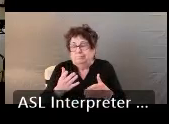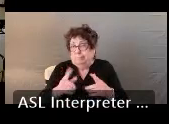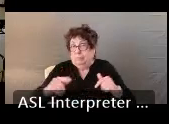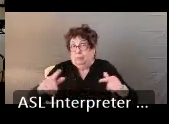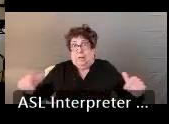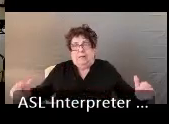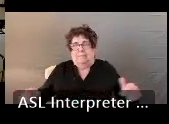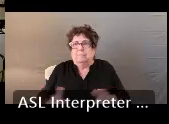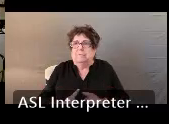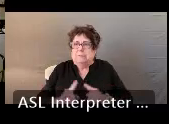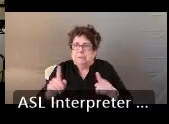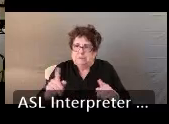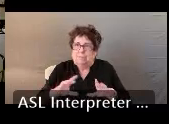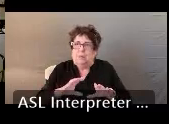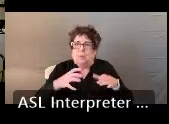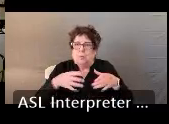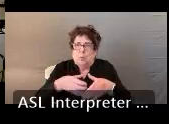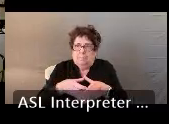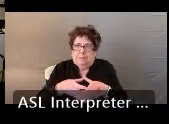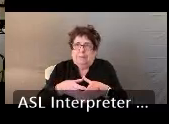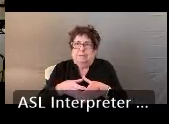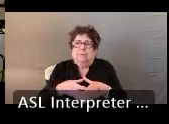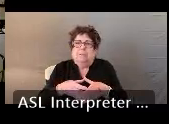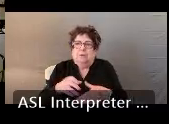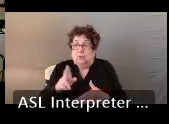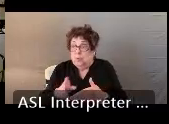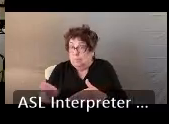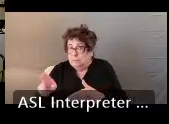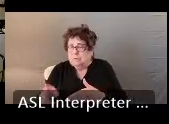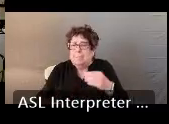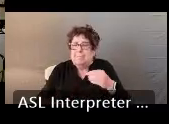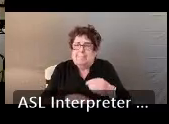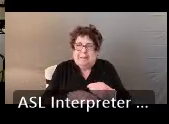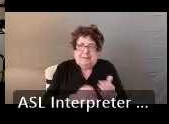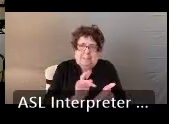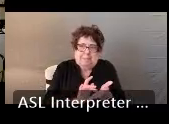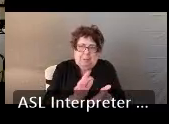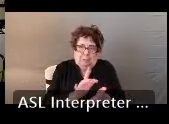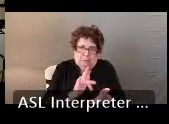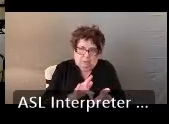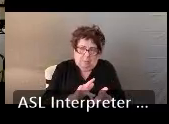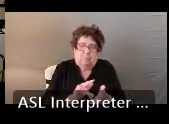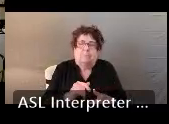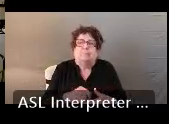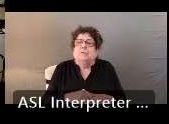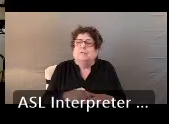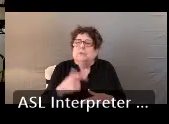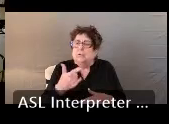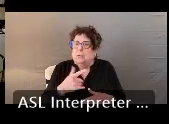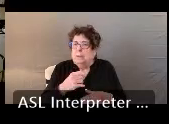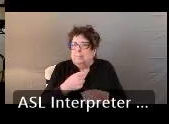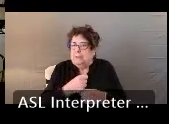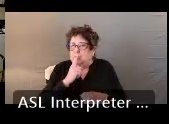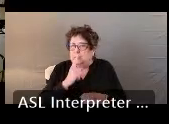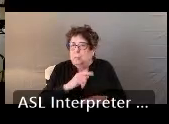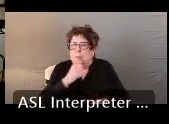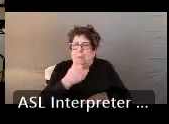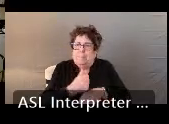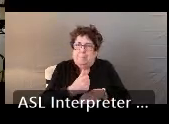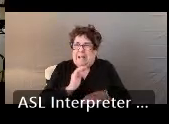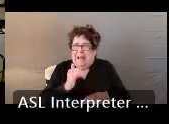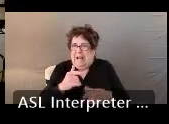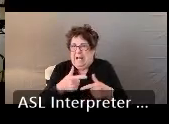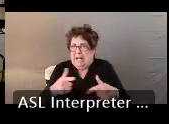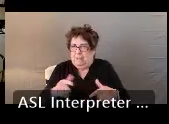groups at the university and at the medical center level so that we can make sure that we're implementing our language access policies,